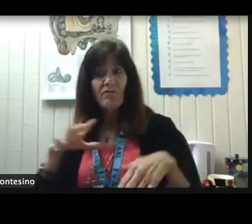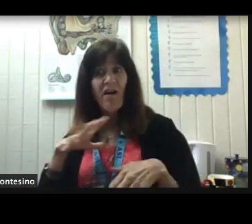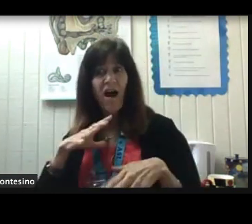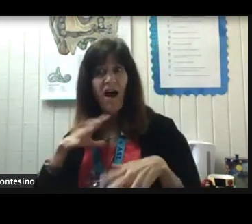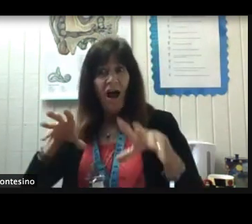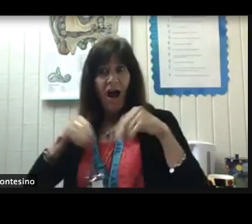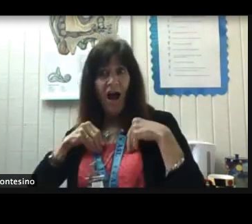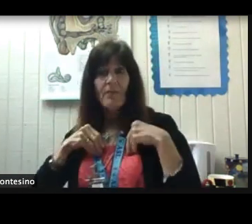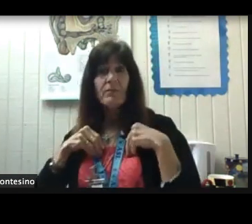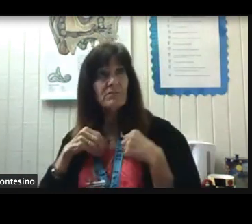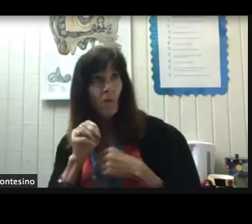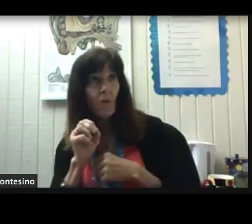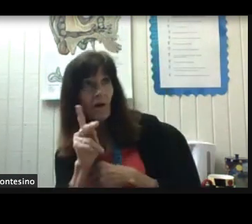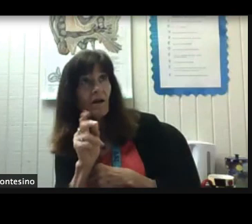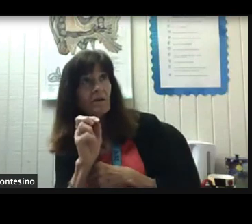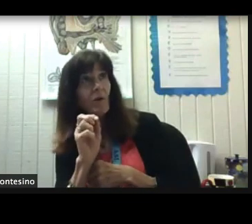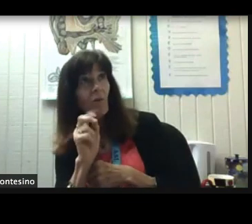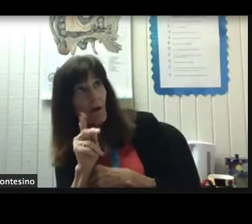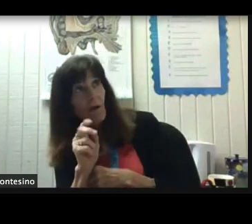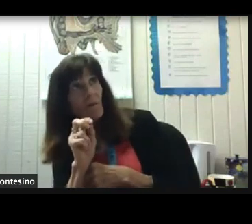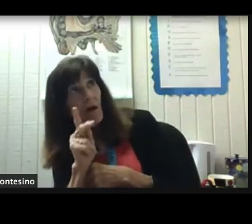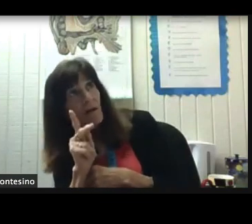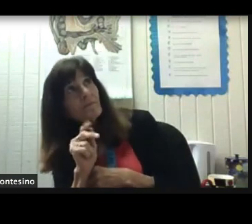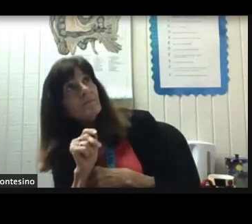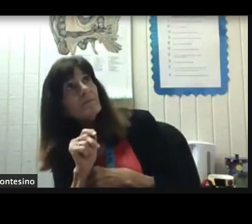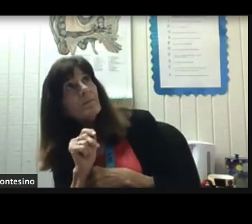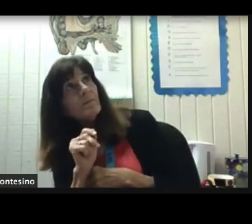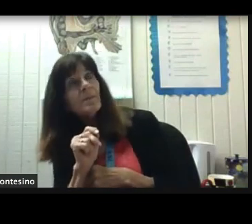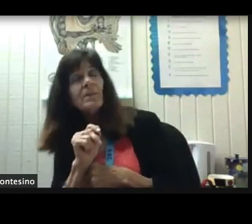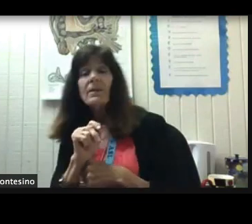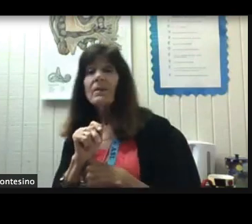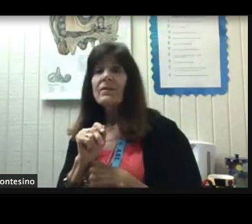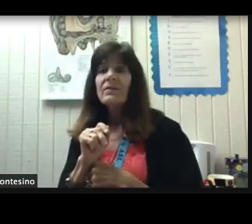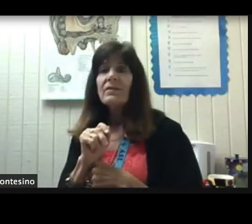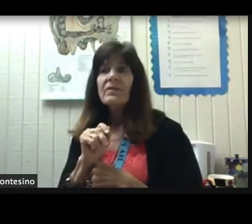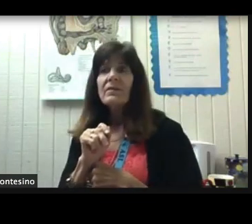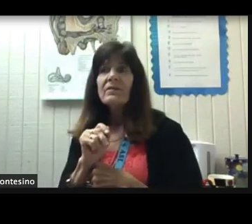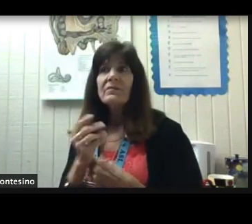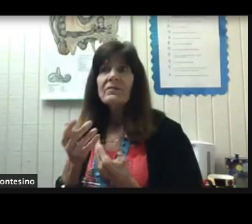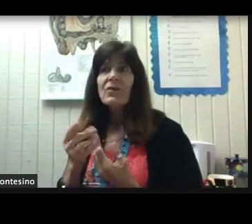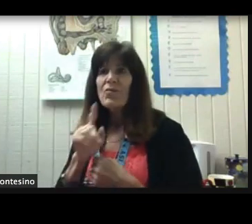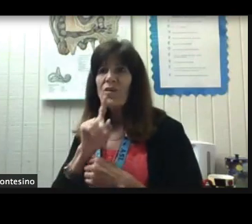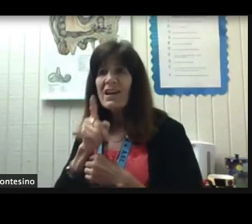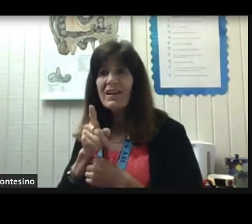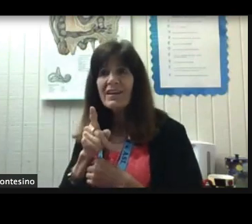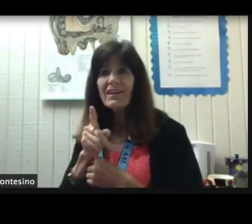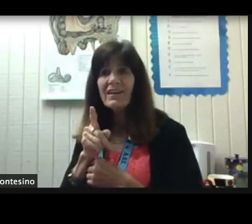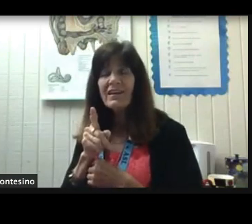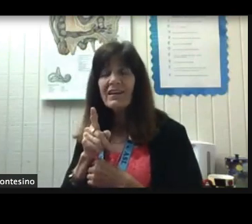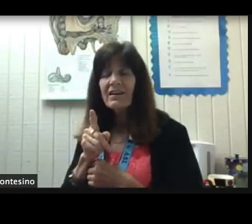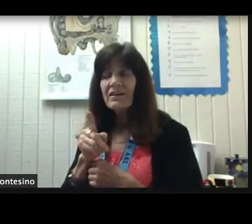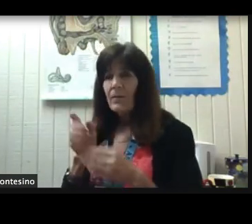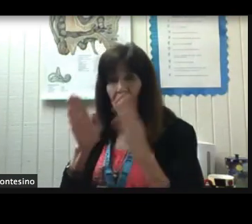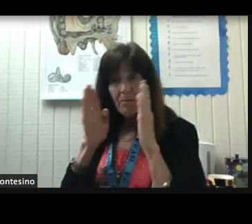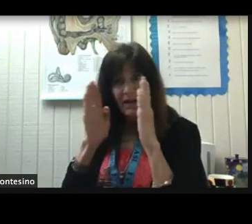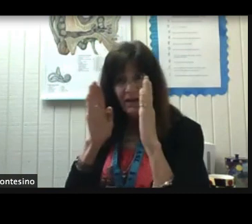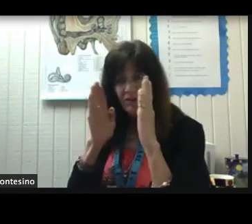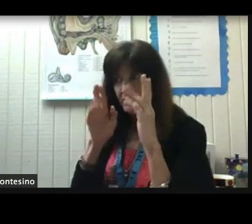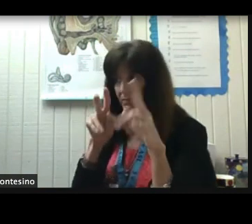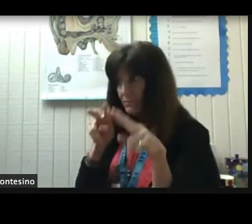I mean, the children take that and say, okay, and they follow their parents' lead. But really,